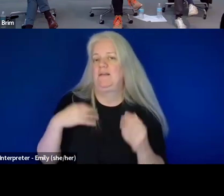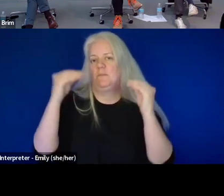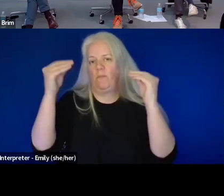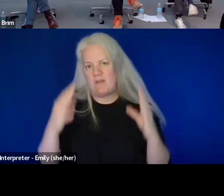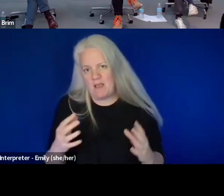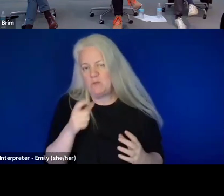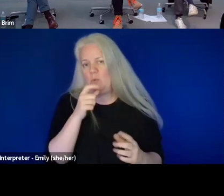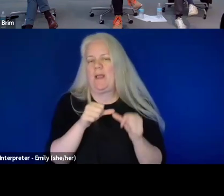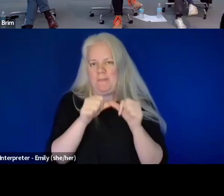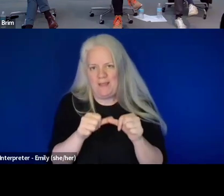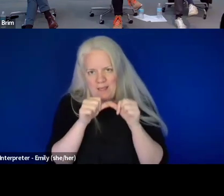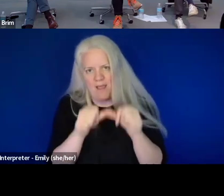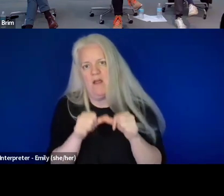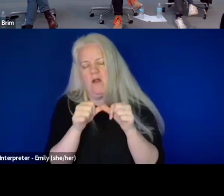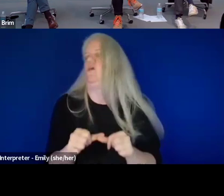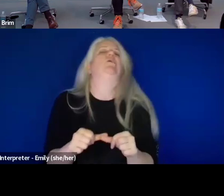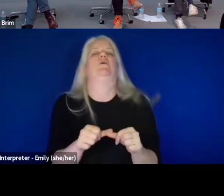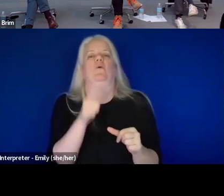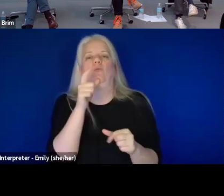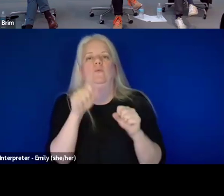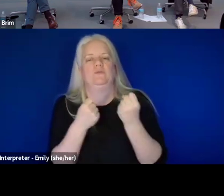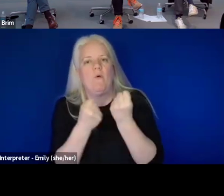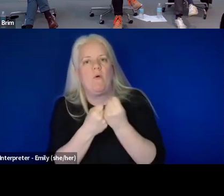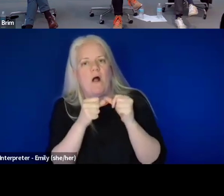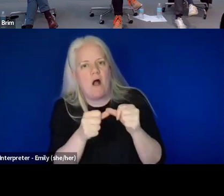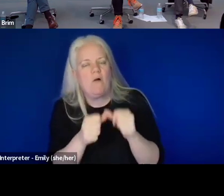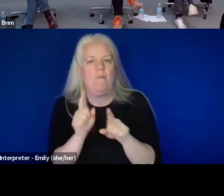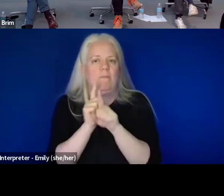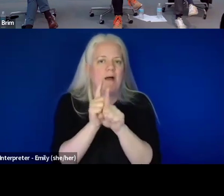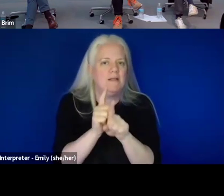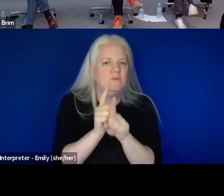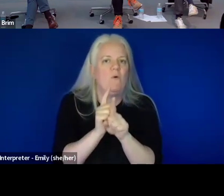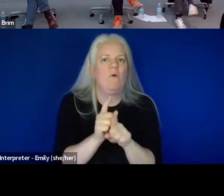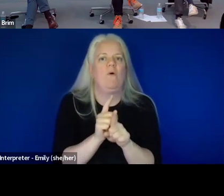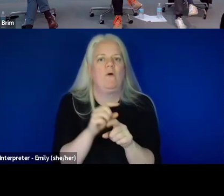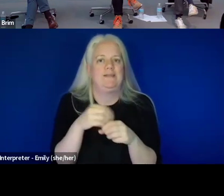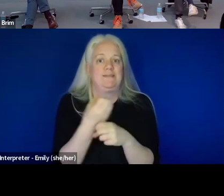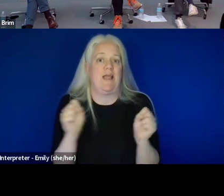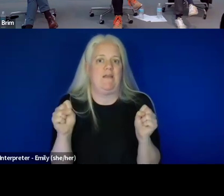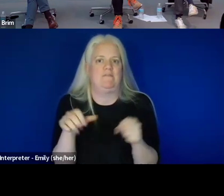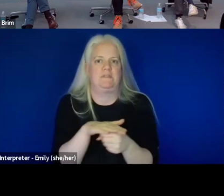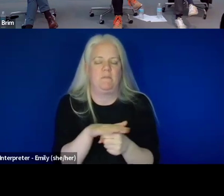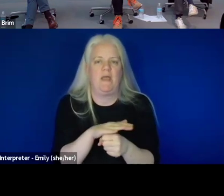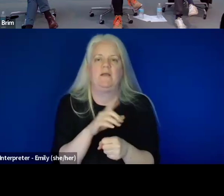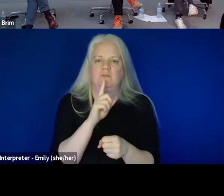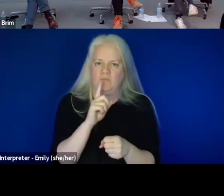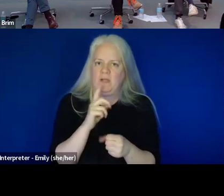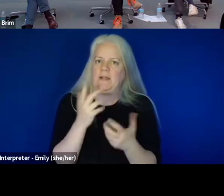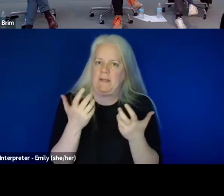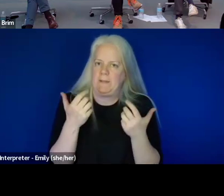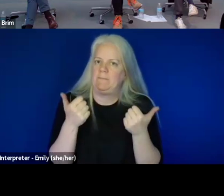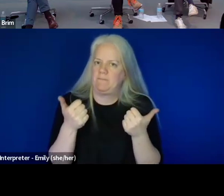be there and continue to be there that can support and mentor students in the same space really allows